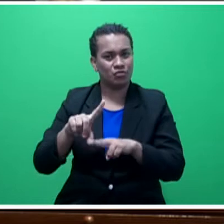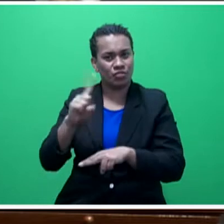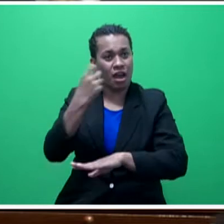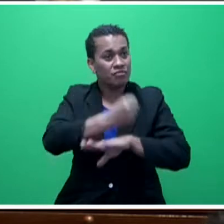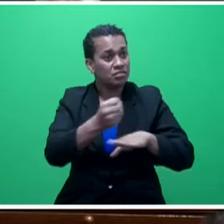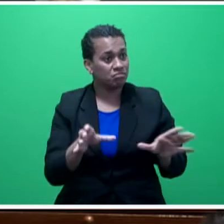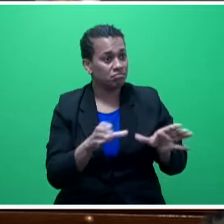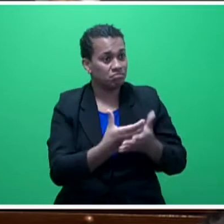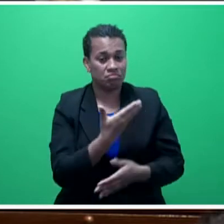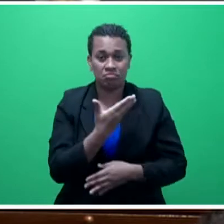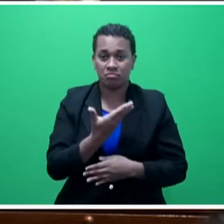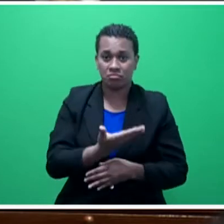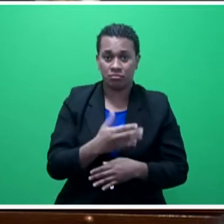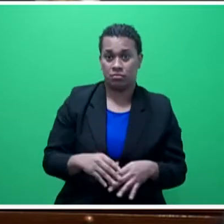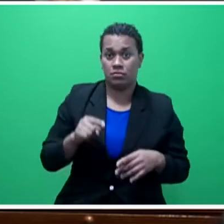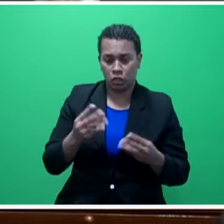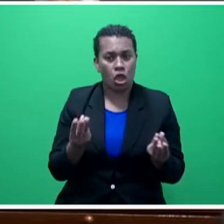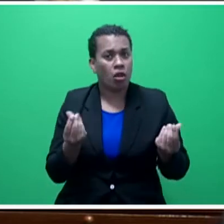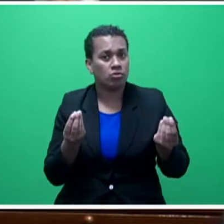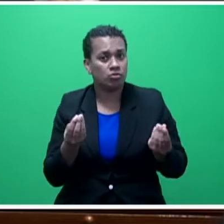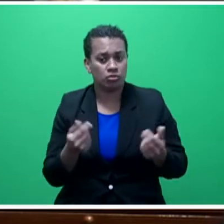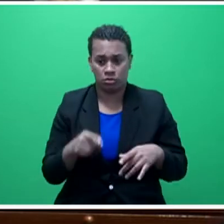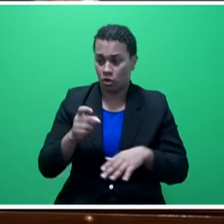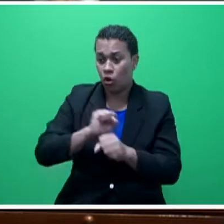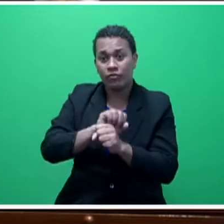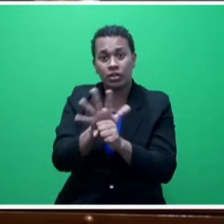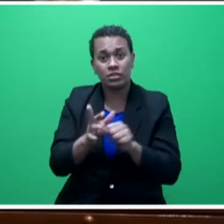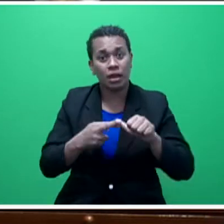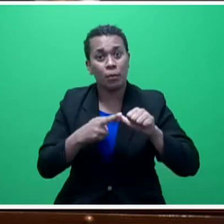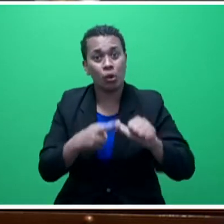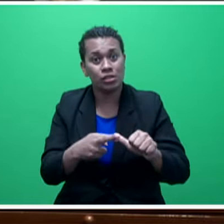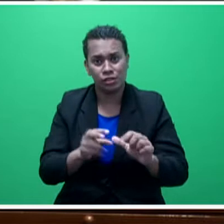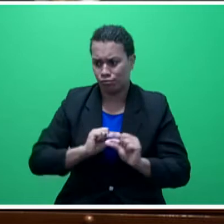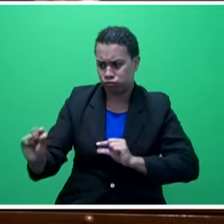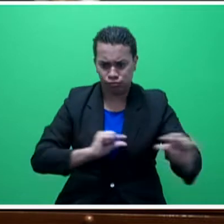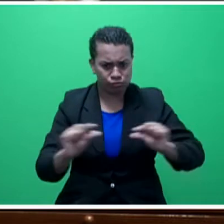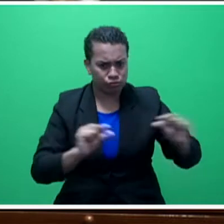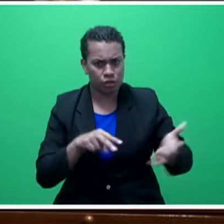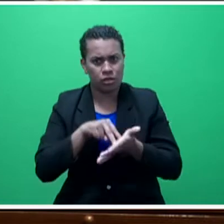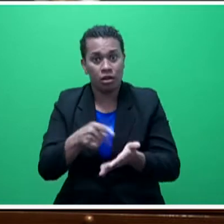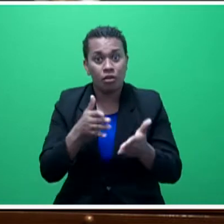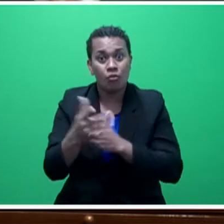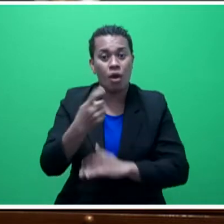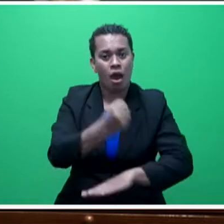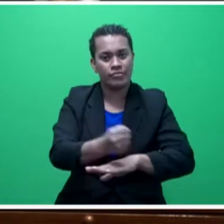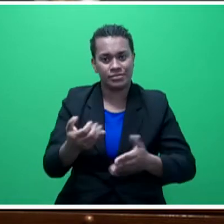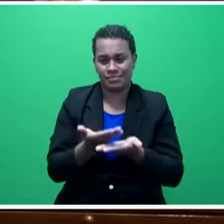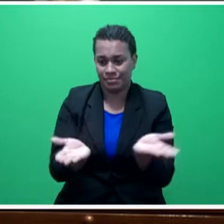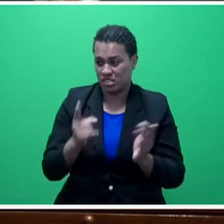to prepare us economically to sustain the country from the crippling effects of this pandemic.